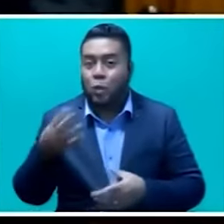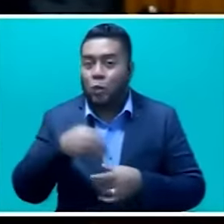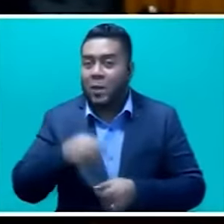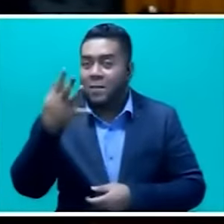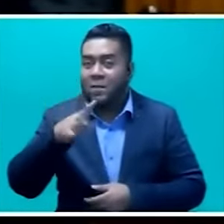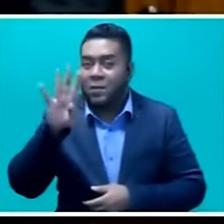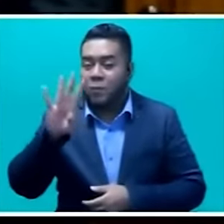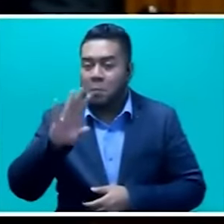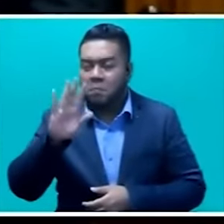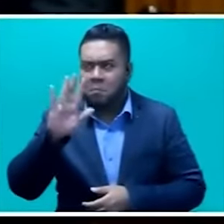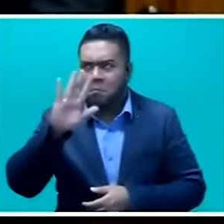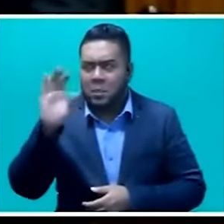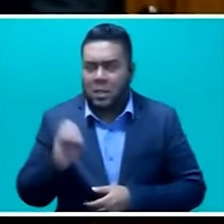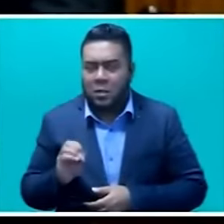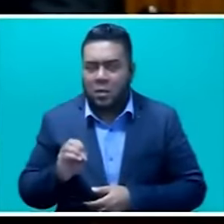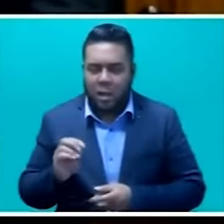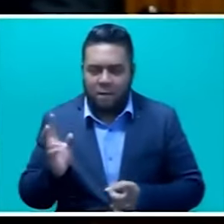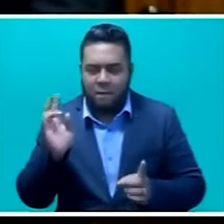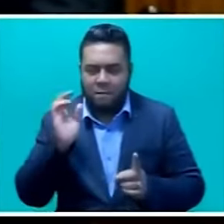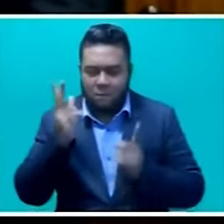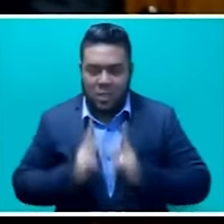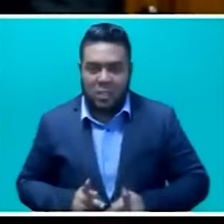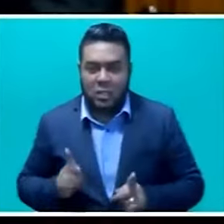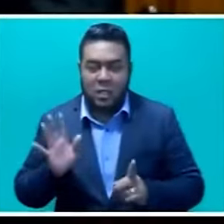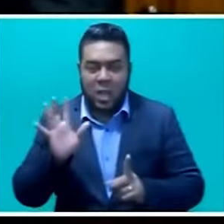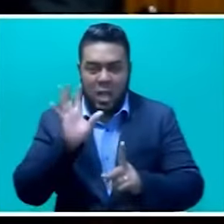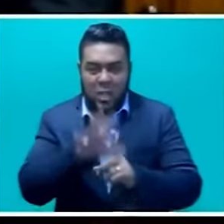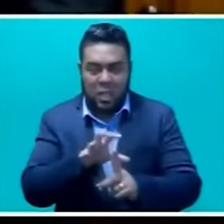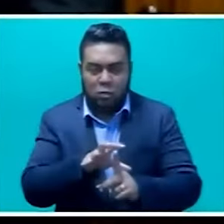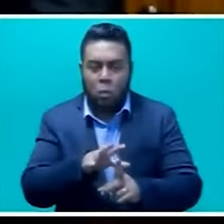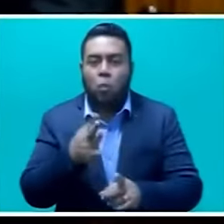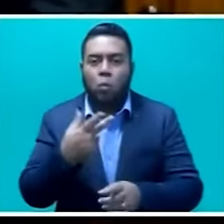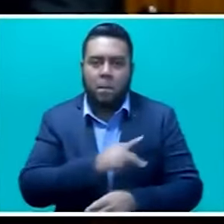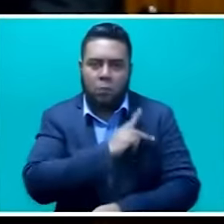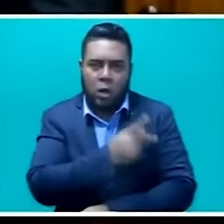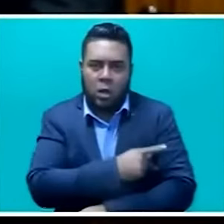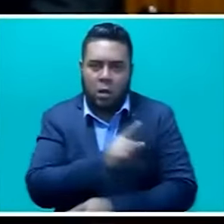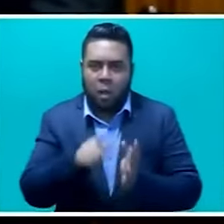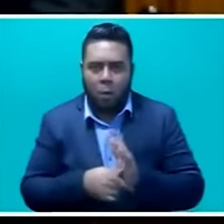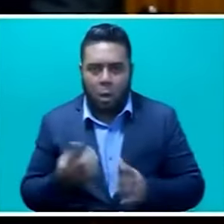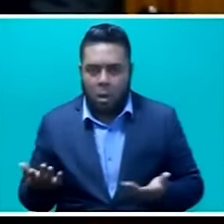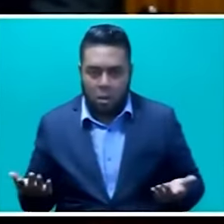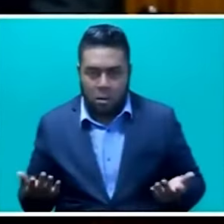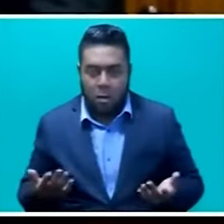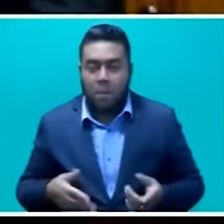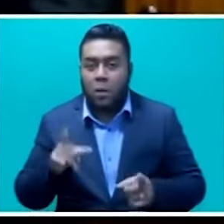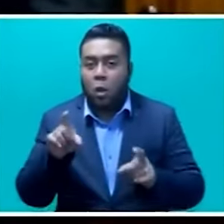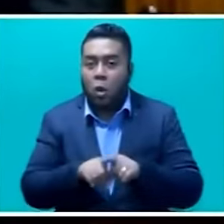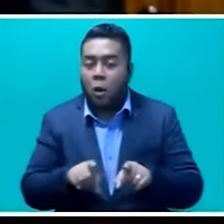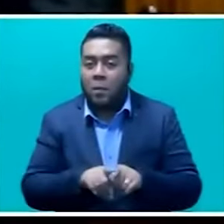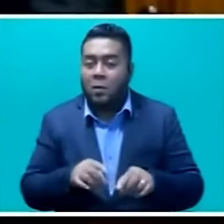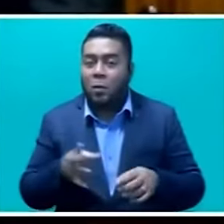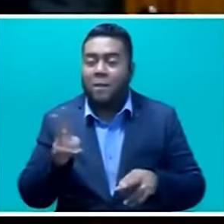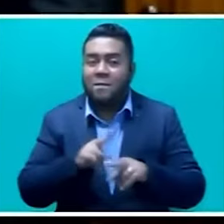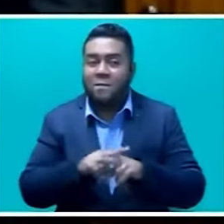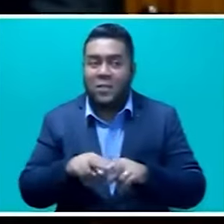women who are physically attacked during pregnancy. In Fiji, the most common force of